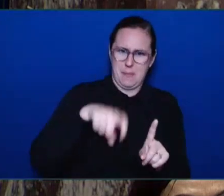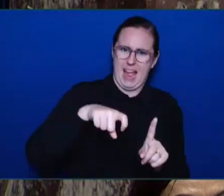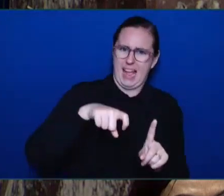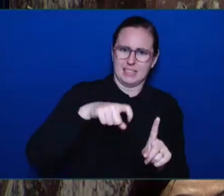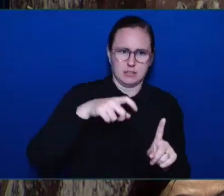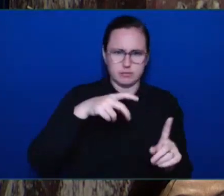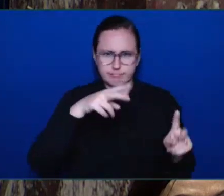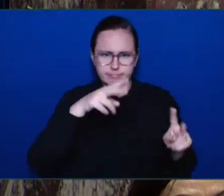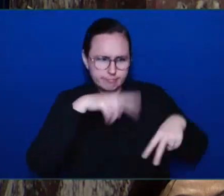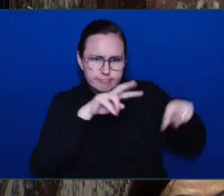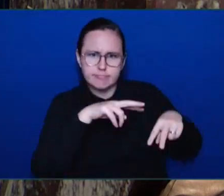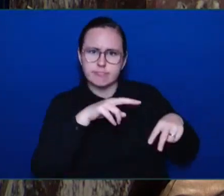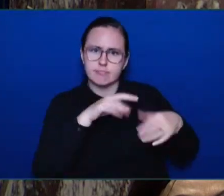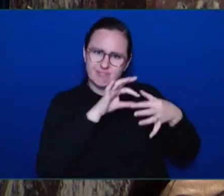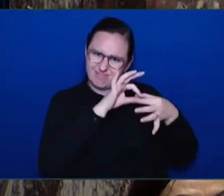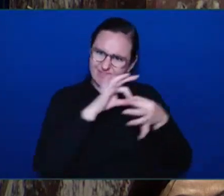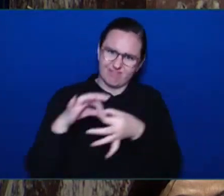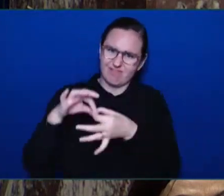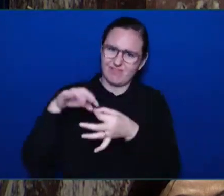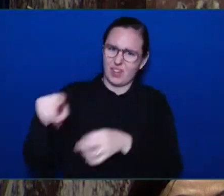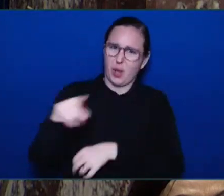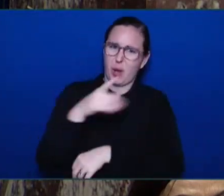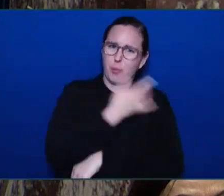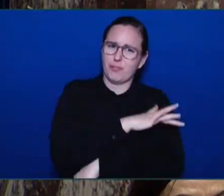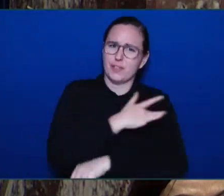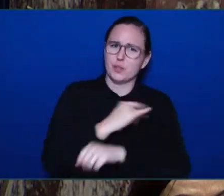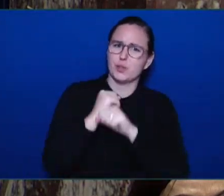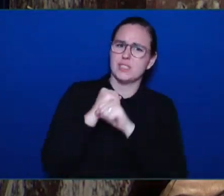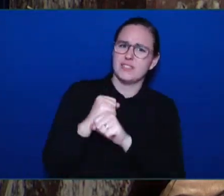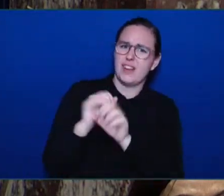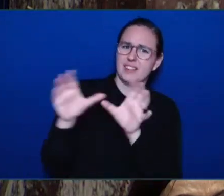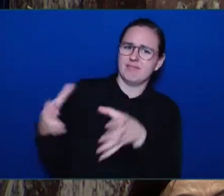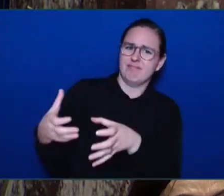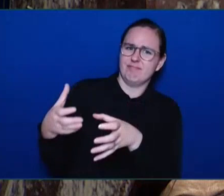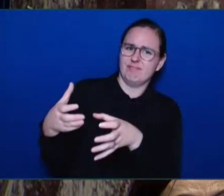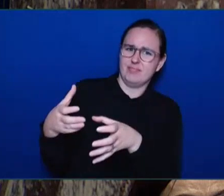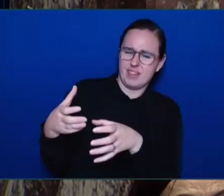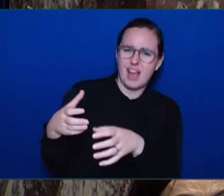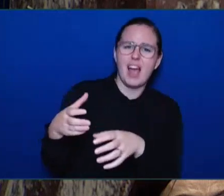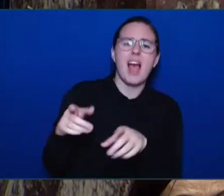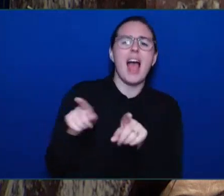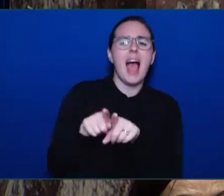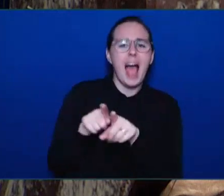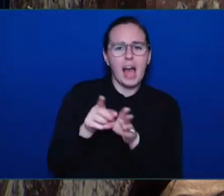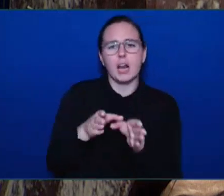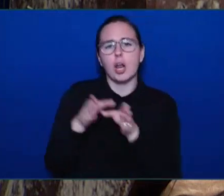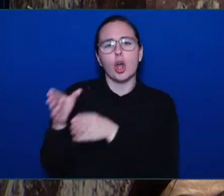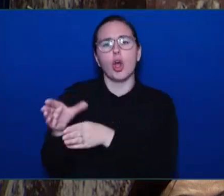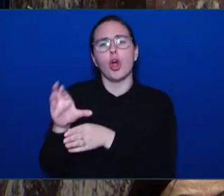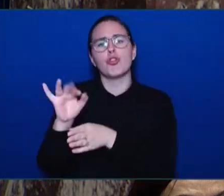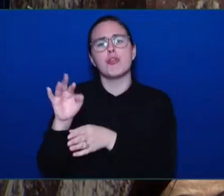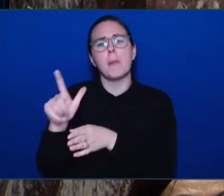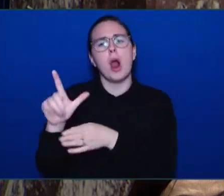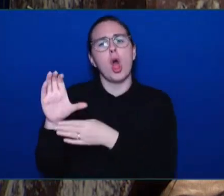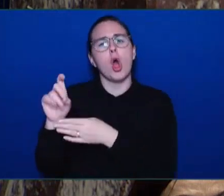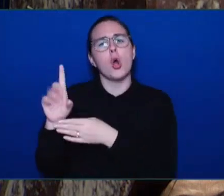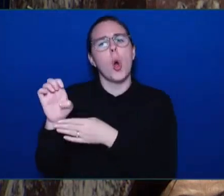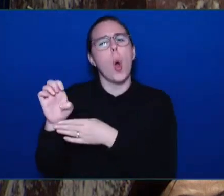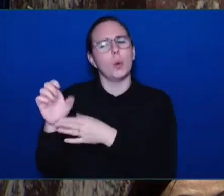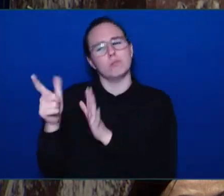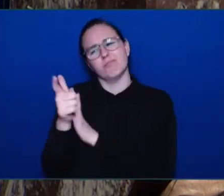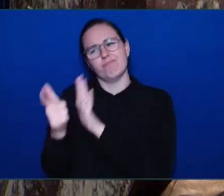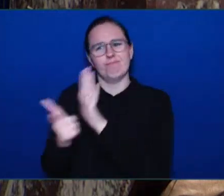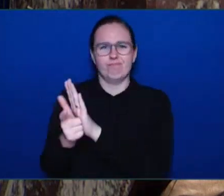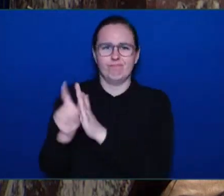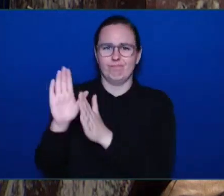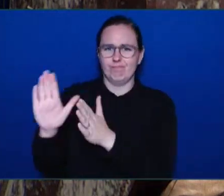Canada. We're starting to see why it's taken a year for this to happen. Constabulary independence should be enforced, and as a cardinal principle of